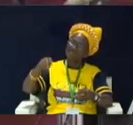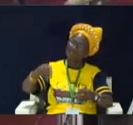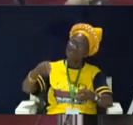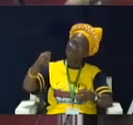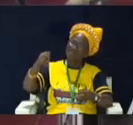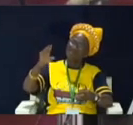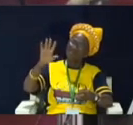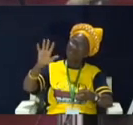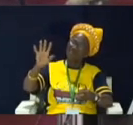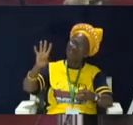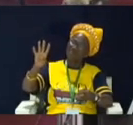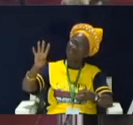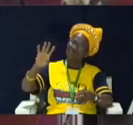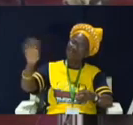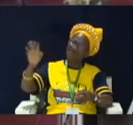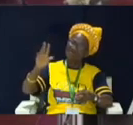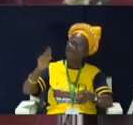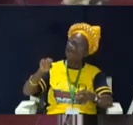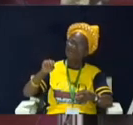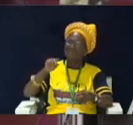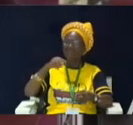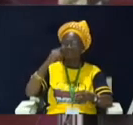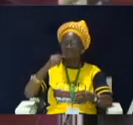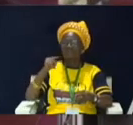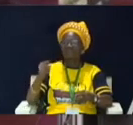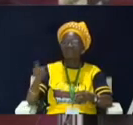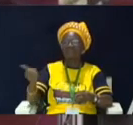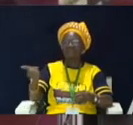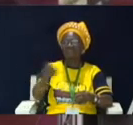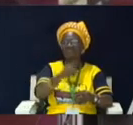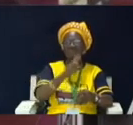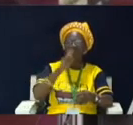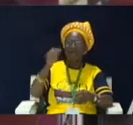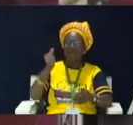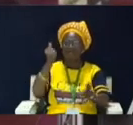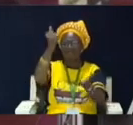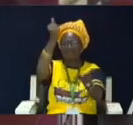Ephesians 4 verse 30 says you are sealed